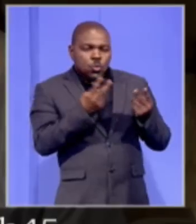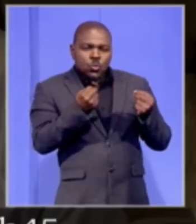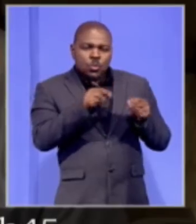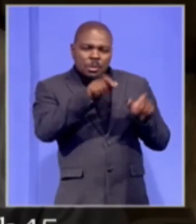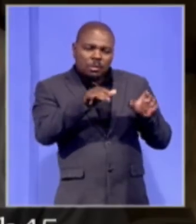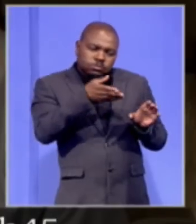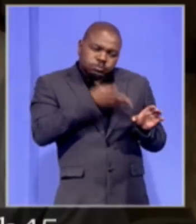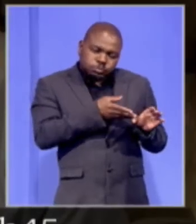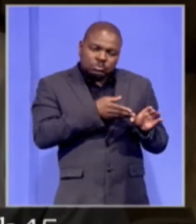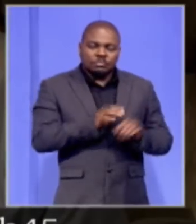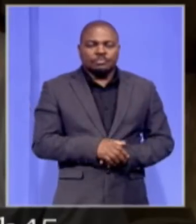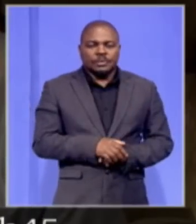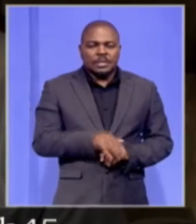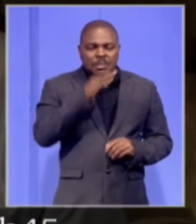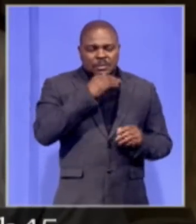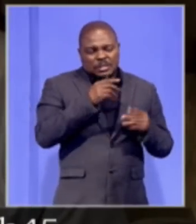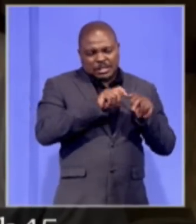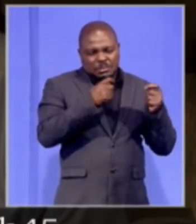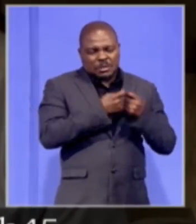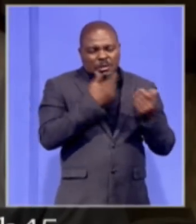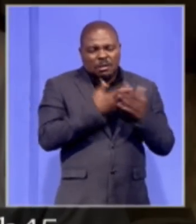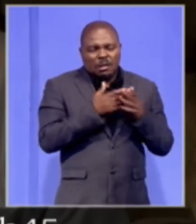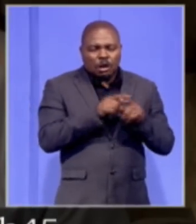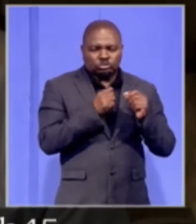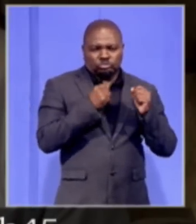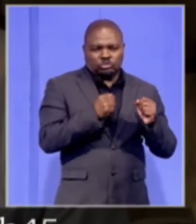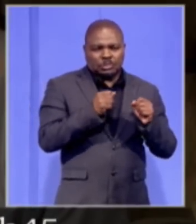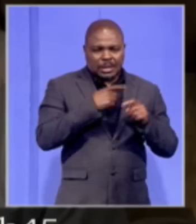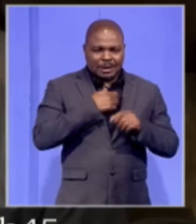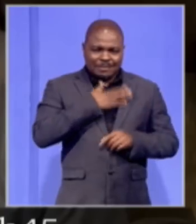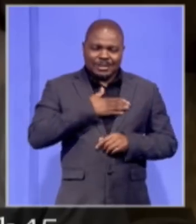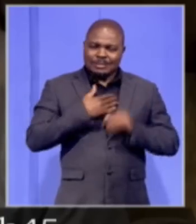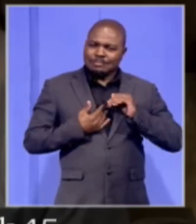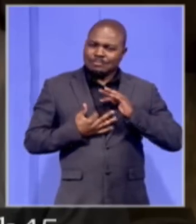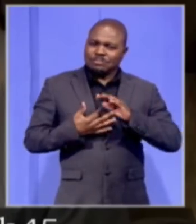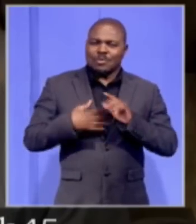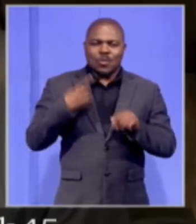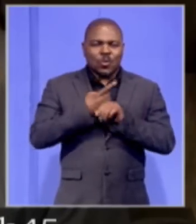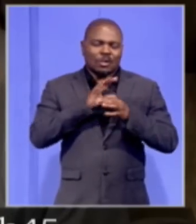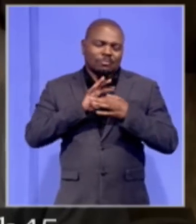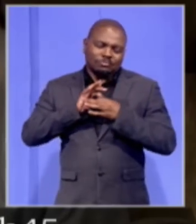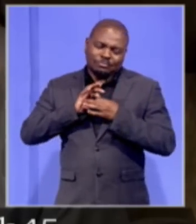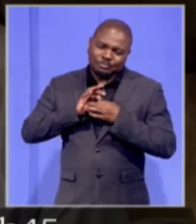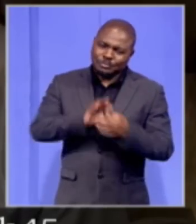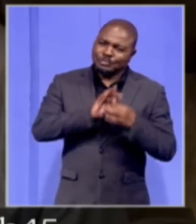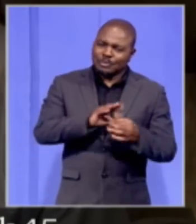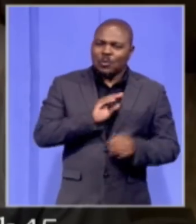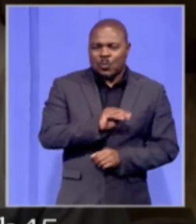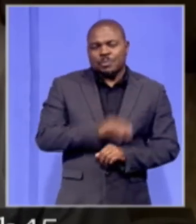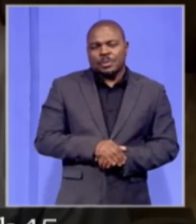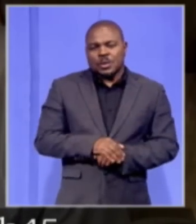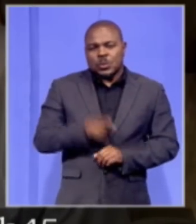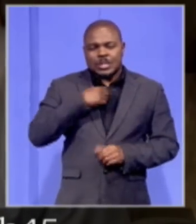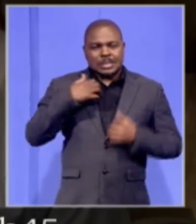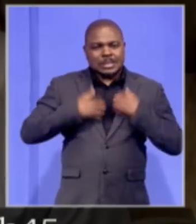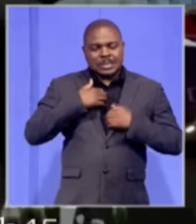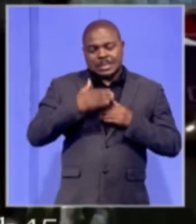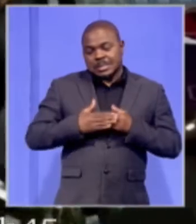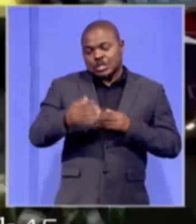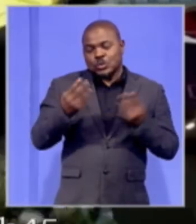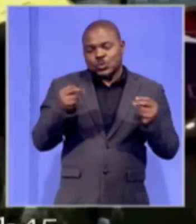in that will strengthen the team a bit as well. But I think the enthusiasm is always there, the commitment is always there, and we're all looking forward to this new